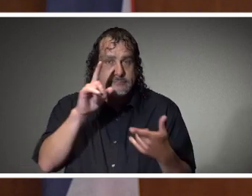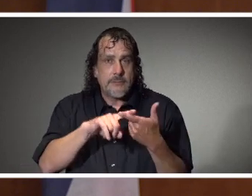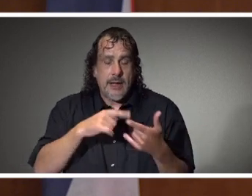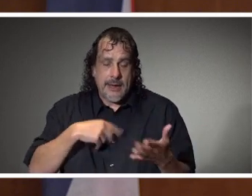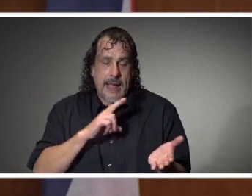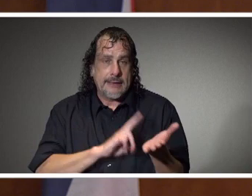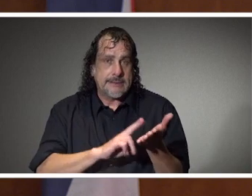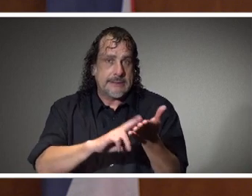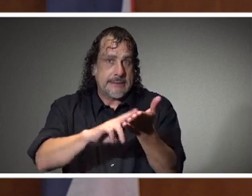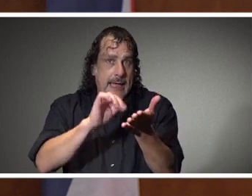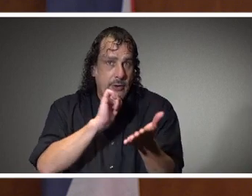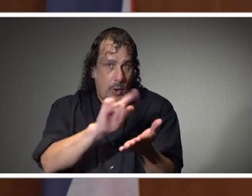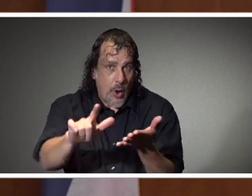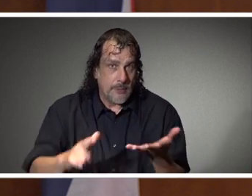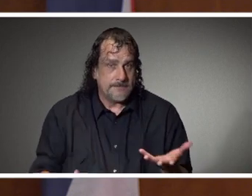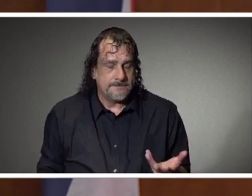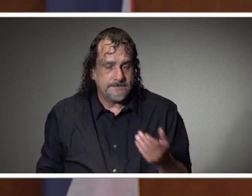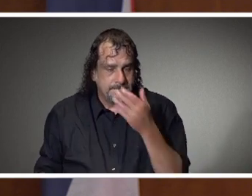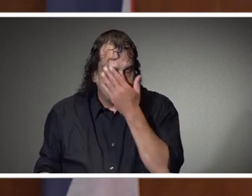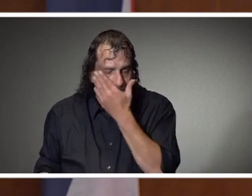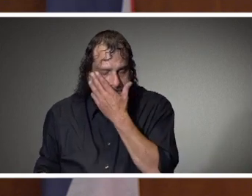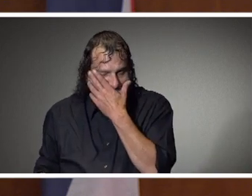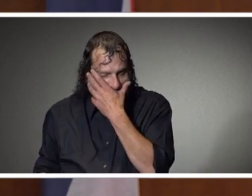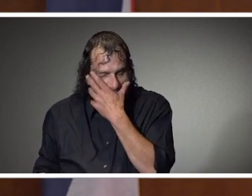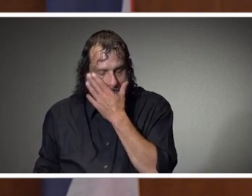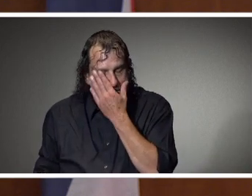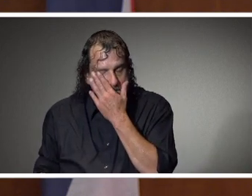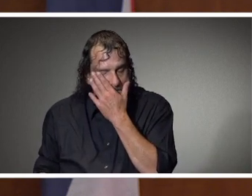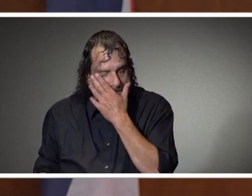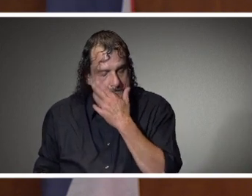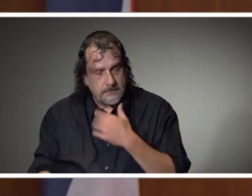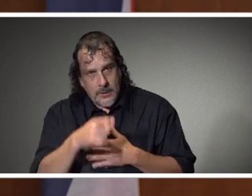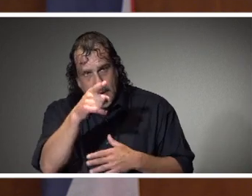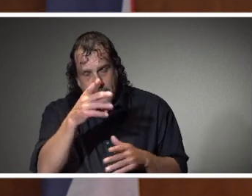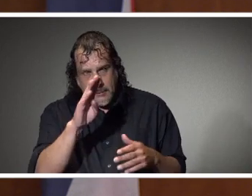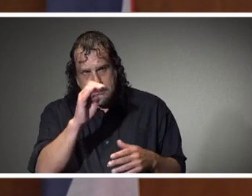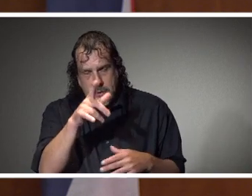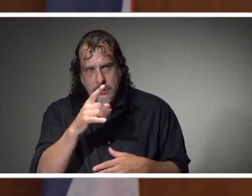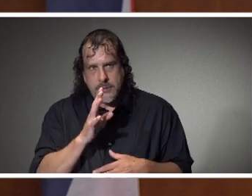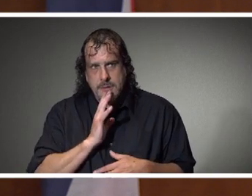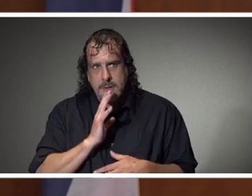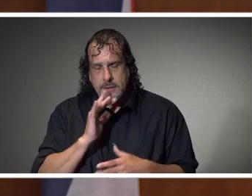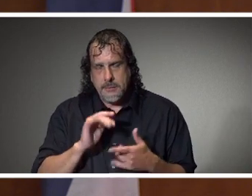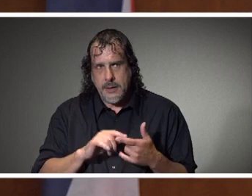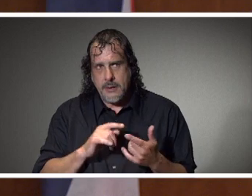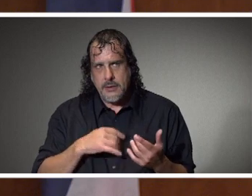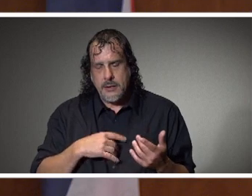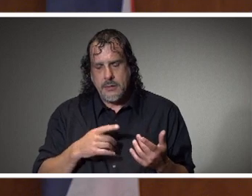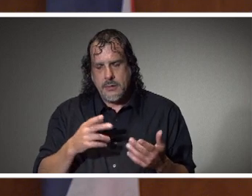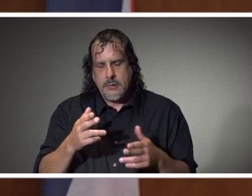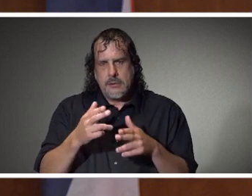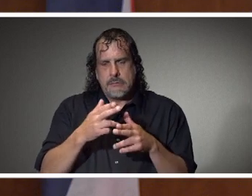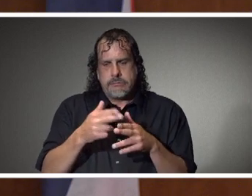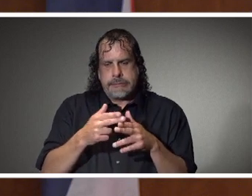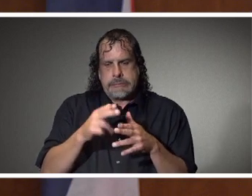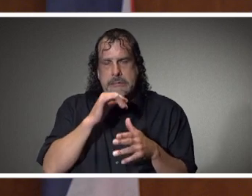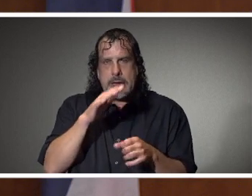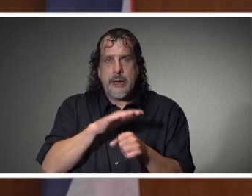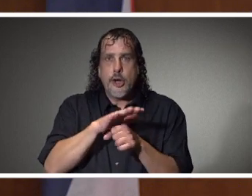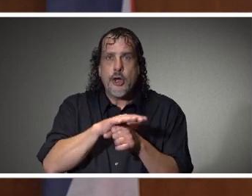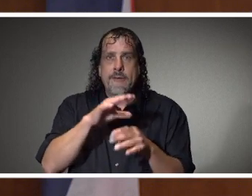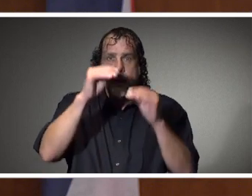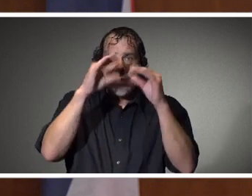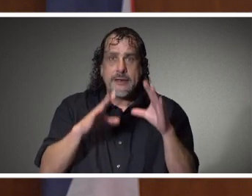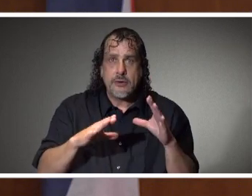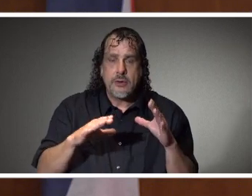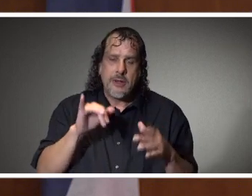law. With respect to the bill, I believe that you're talking about in terms that deals with the teacher shortage. Much of that was